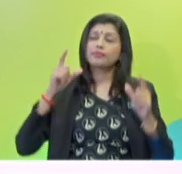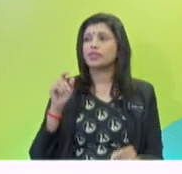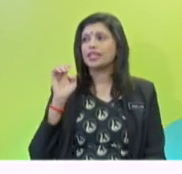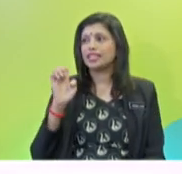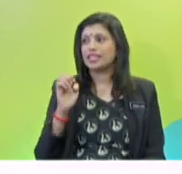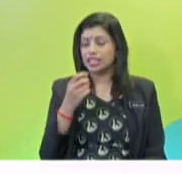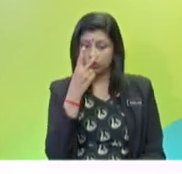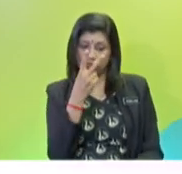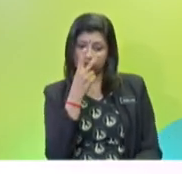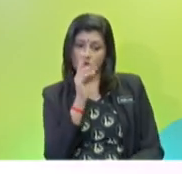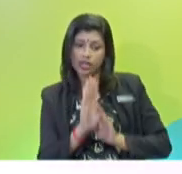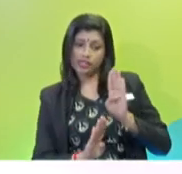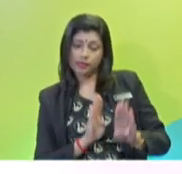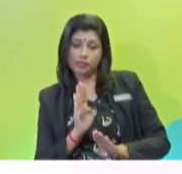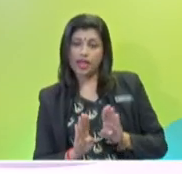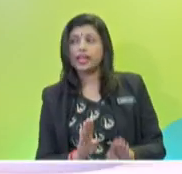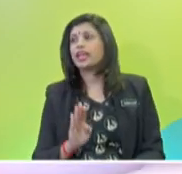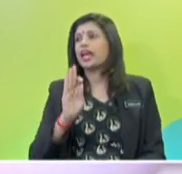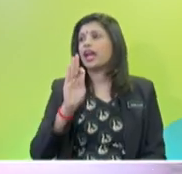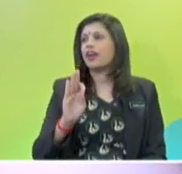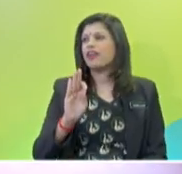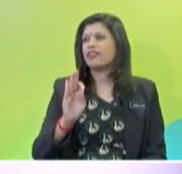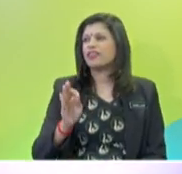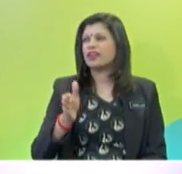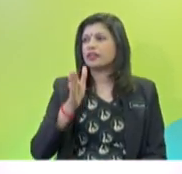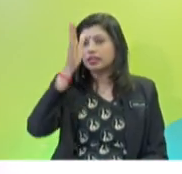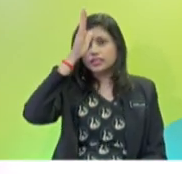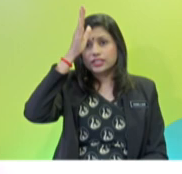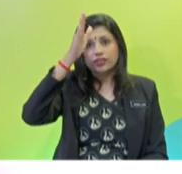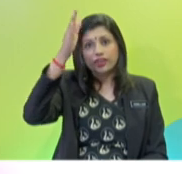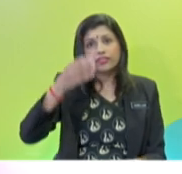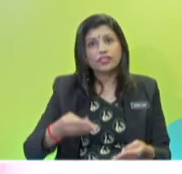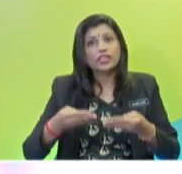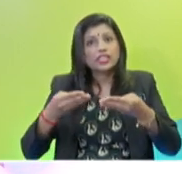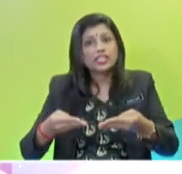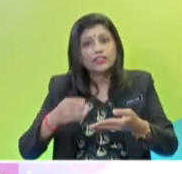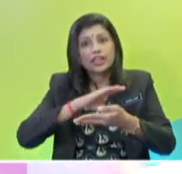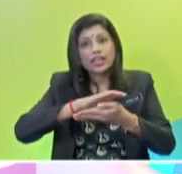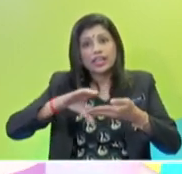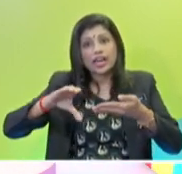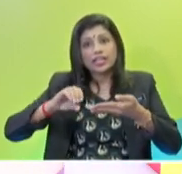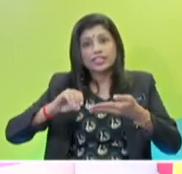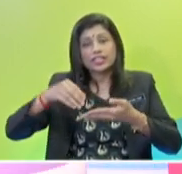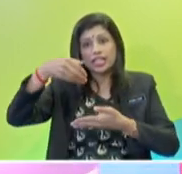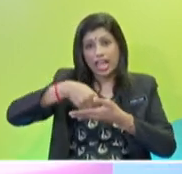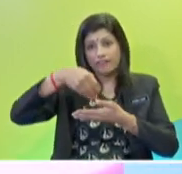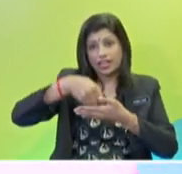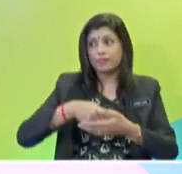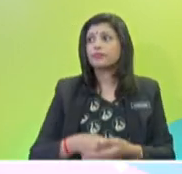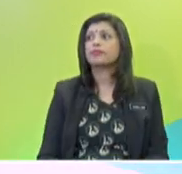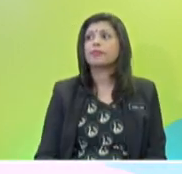looking at the bike. Mm-hmm. And then picture F, we have the grandfather is giving a card, the envelope to the boy. And the